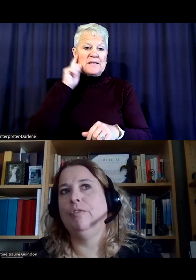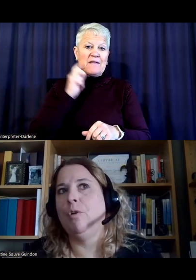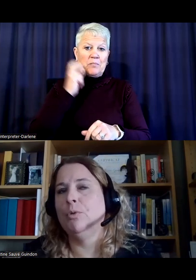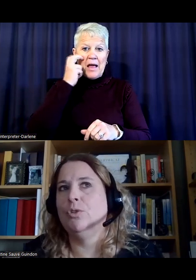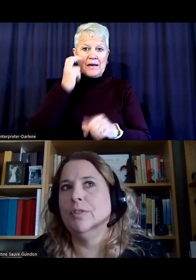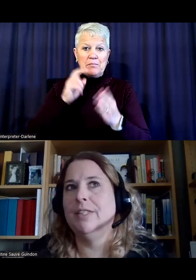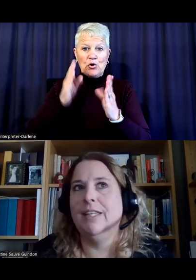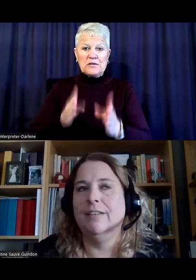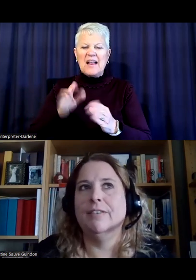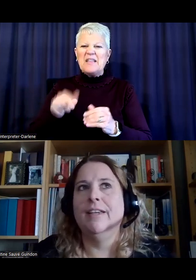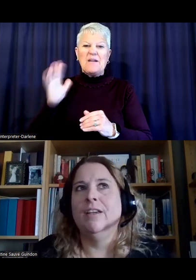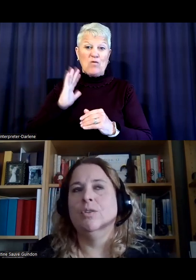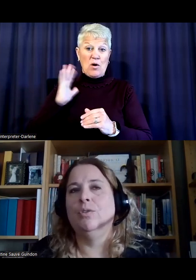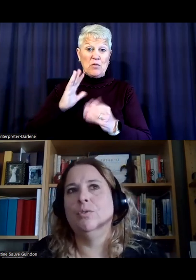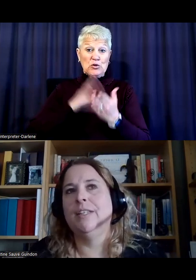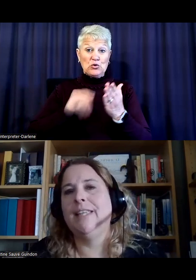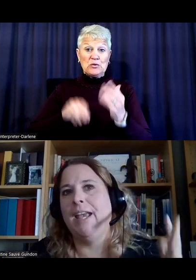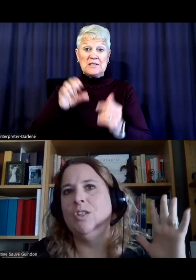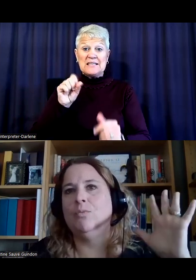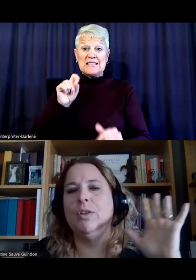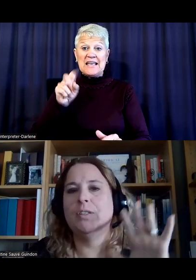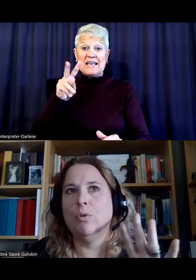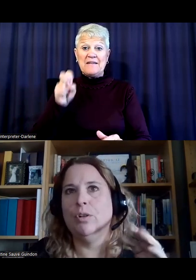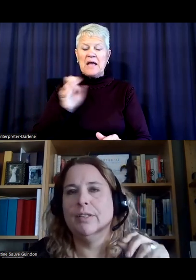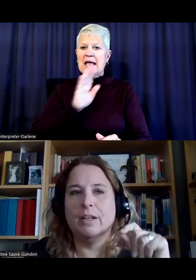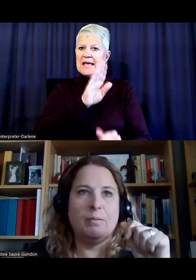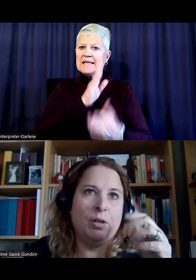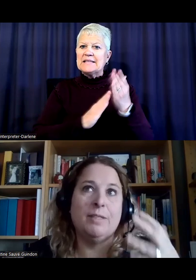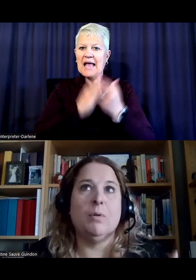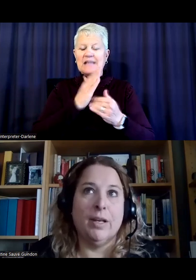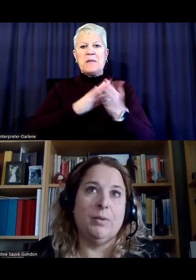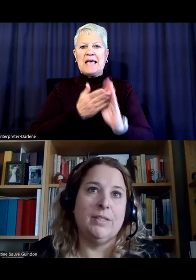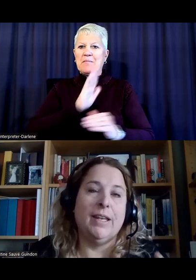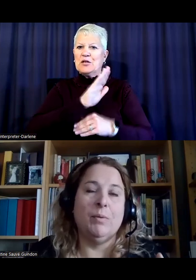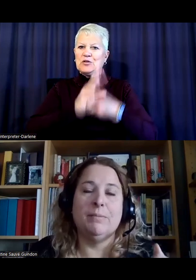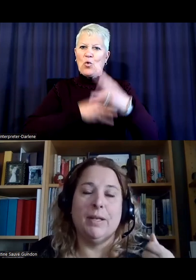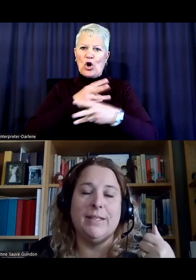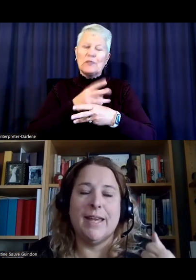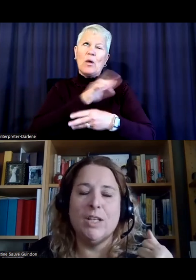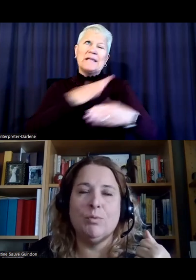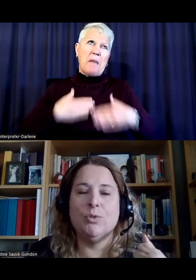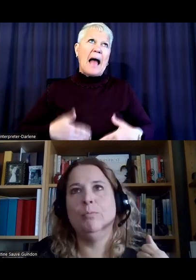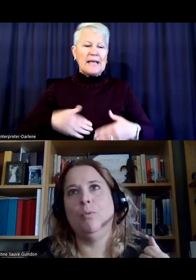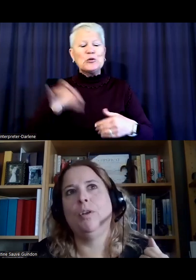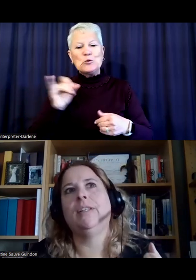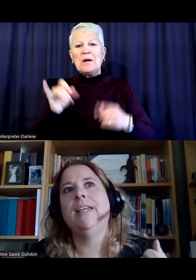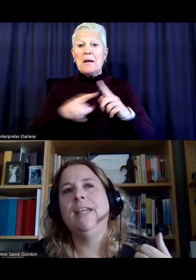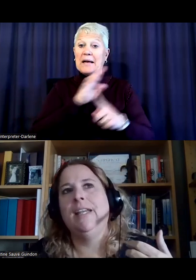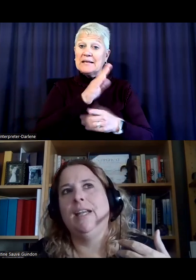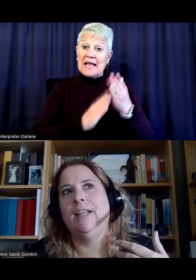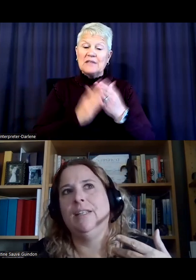one of our former students, Steve, who his hands were his world. Well, his body was anyways, but his hands were so